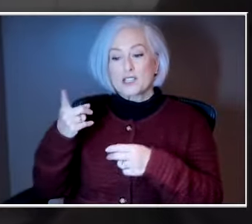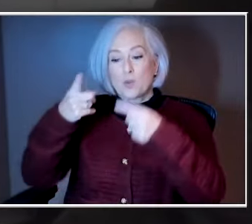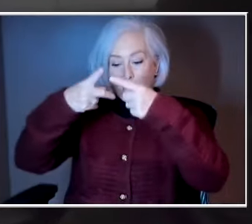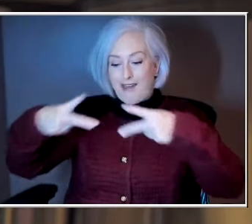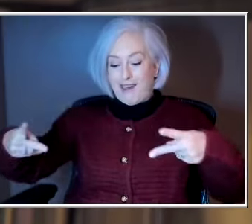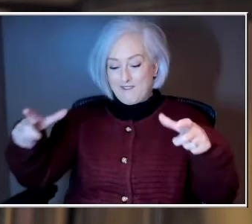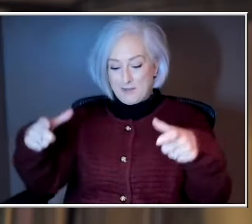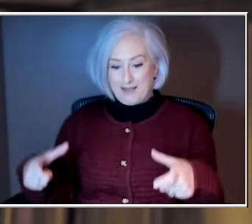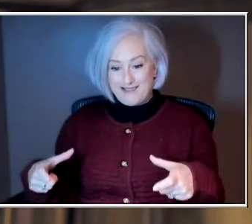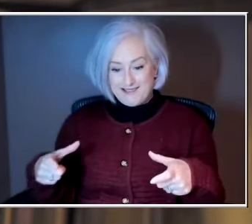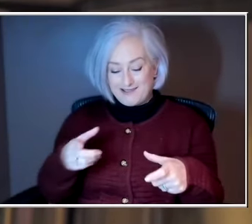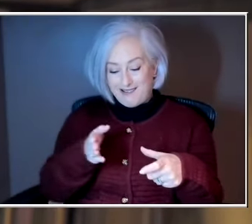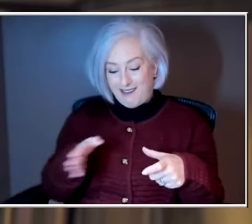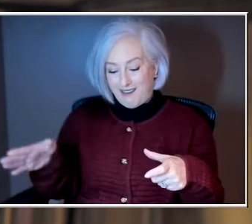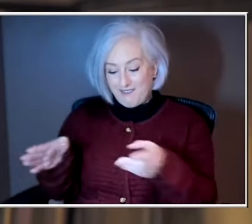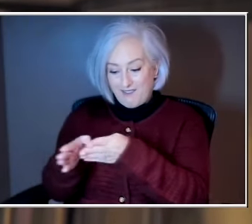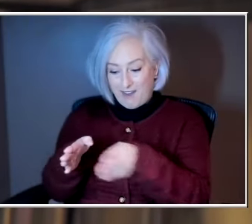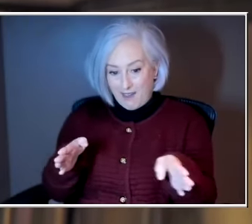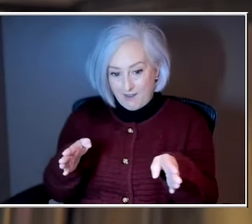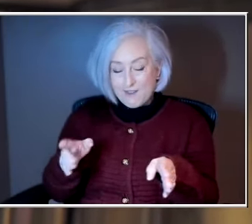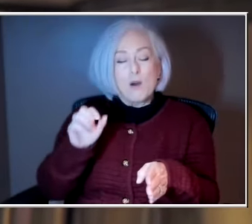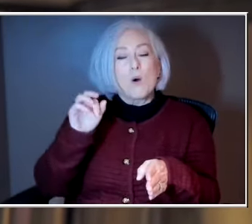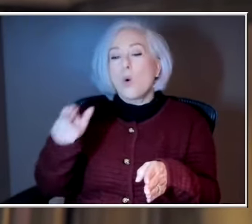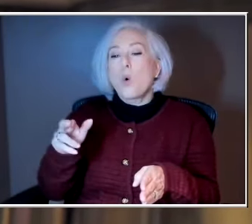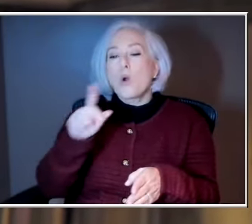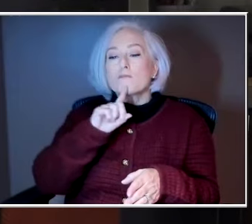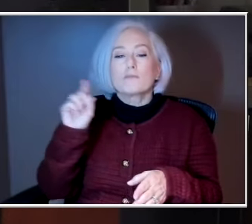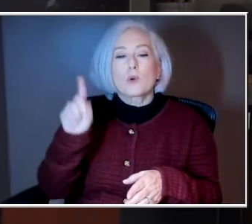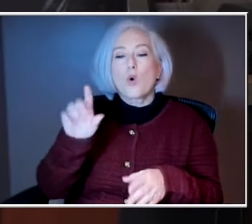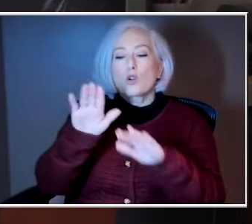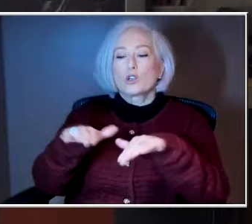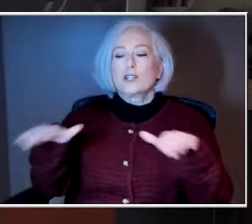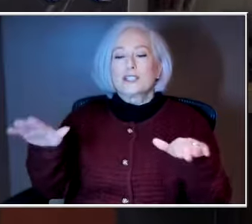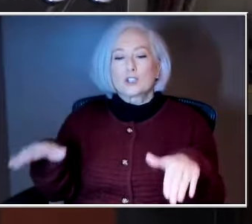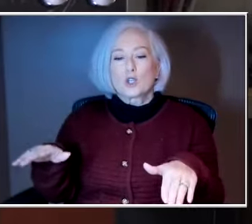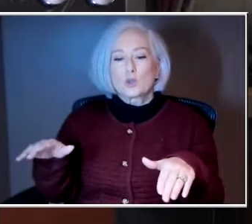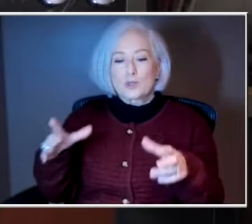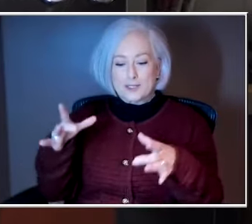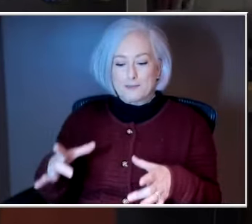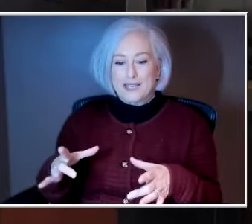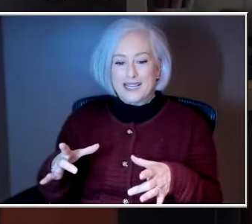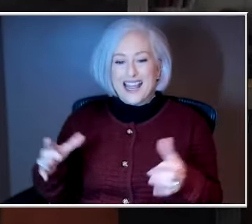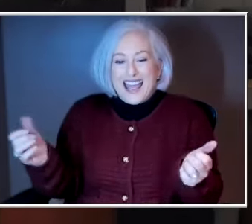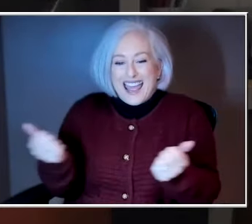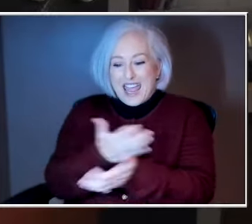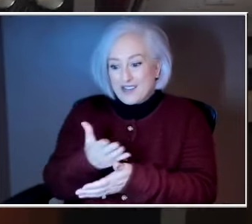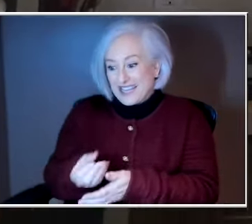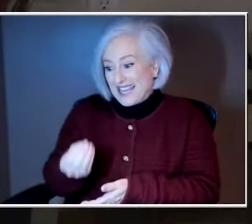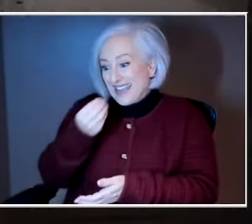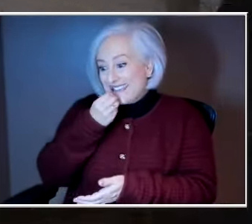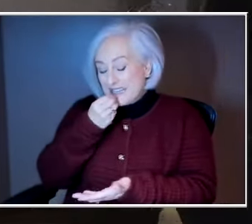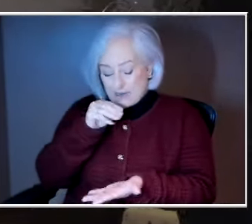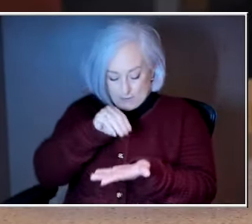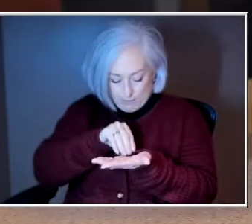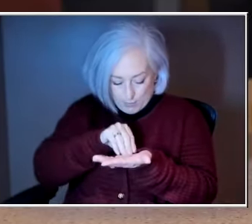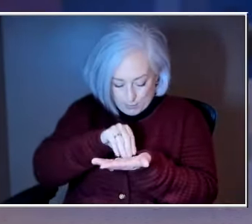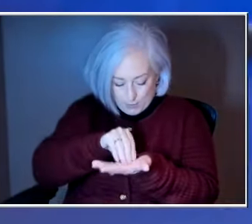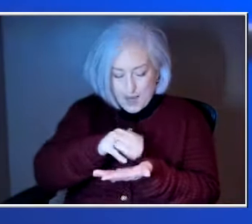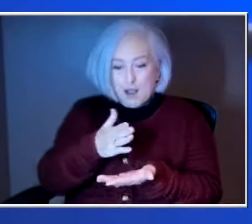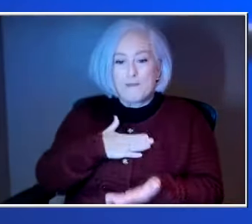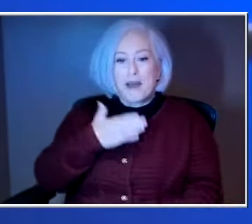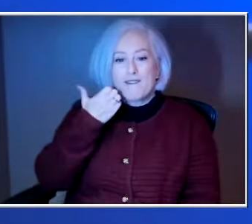protein goals. I track it on my little iPad. My phone is tracked. Everything that goes in my mouth is tracked on my phone. So I'm very